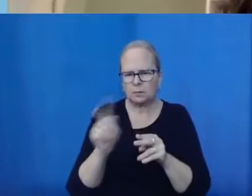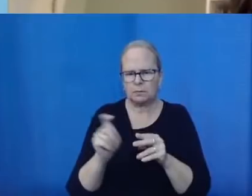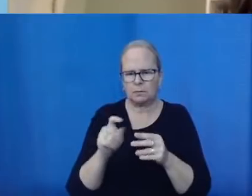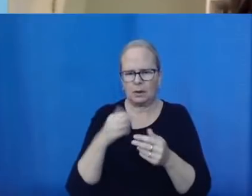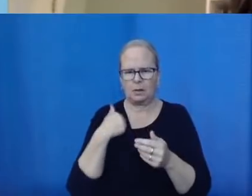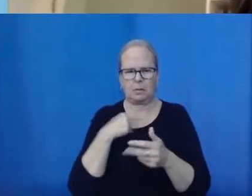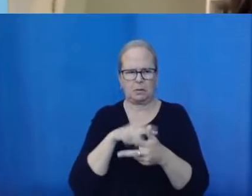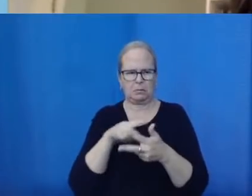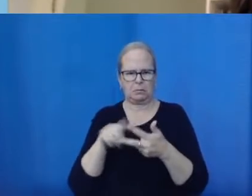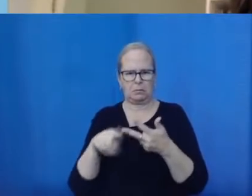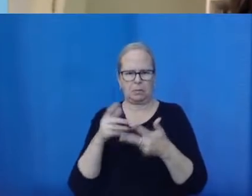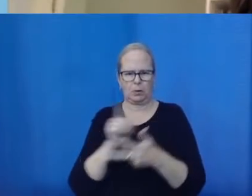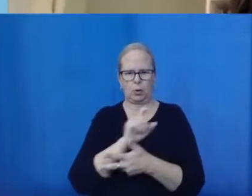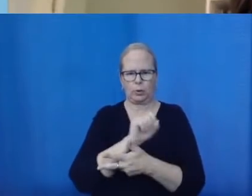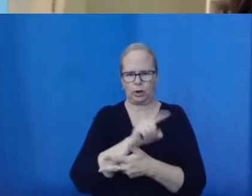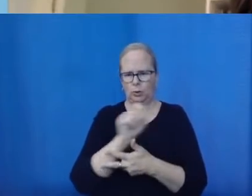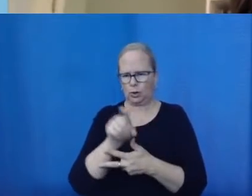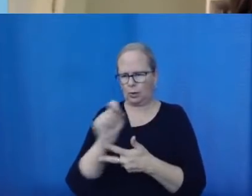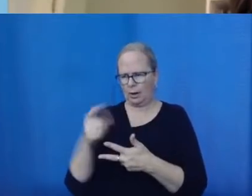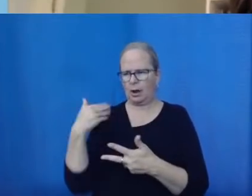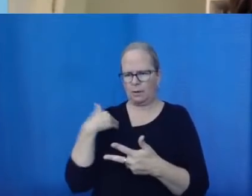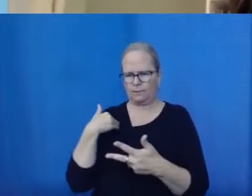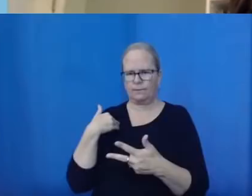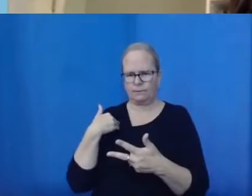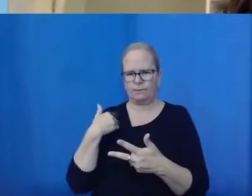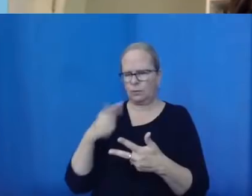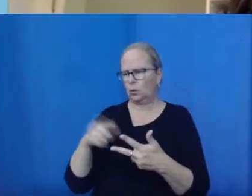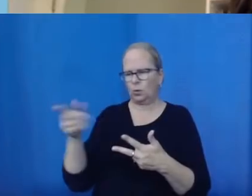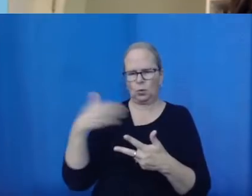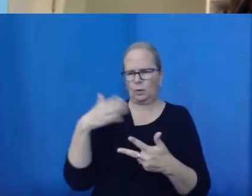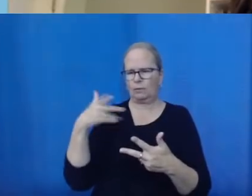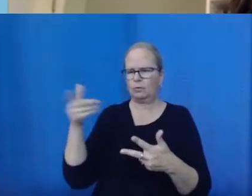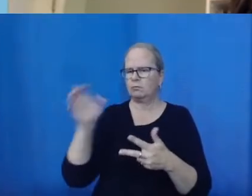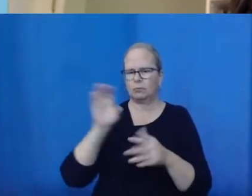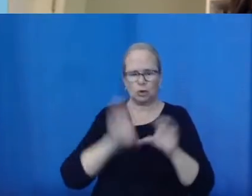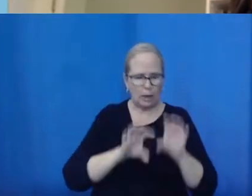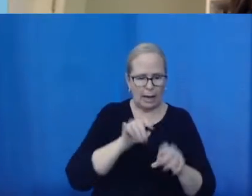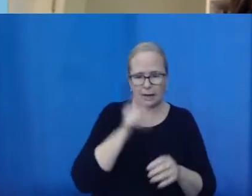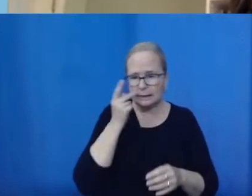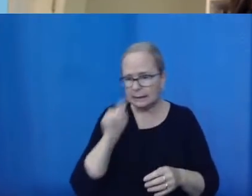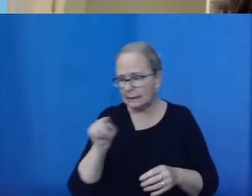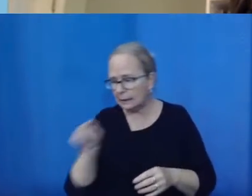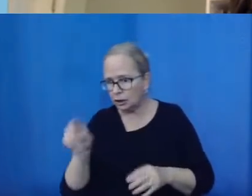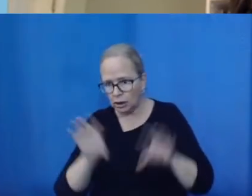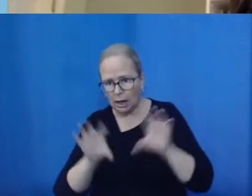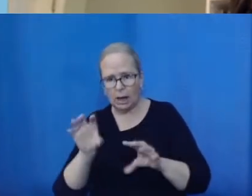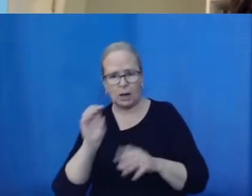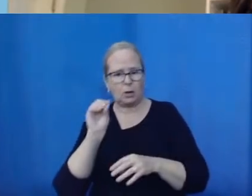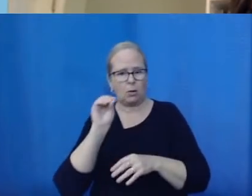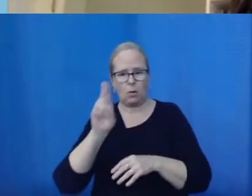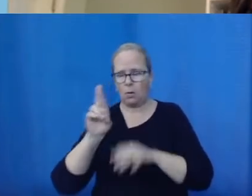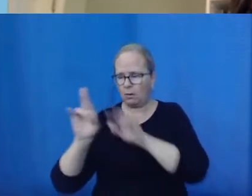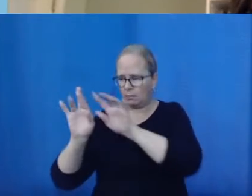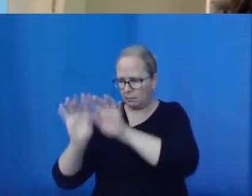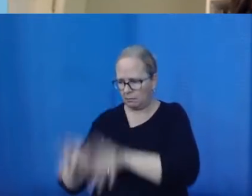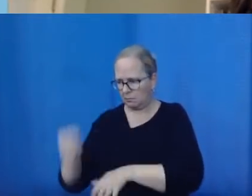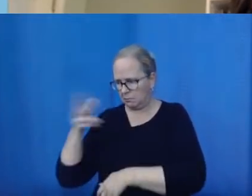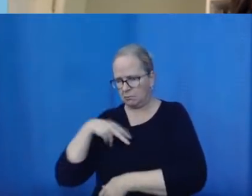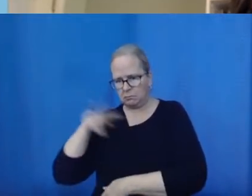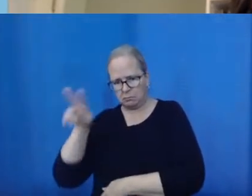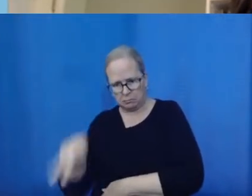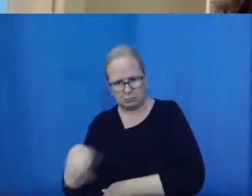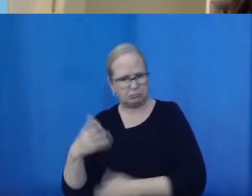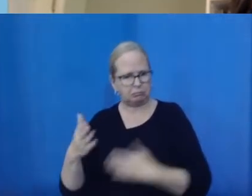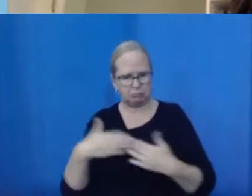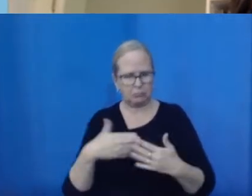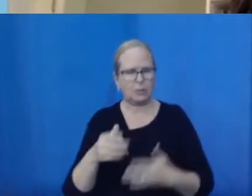stream you are watching on. After brief introductions, I am going to ask Dr. Bozhenko to